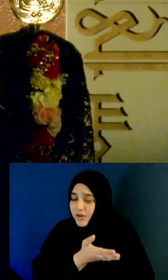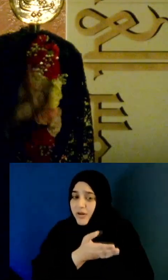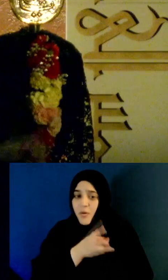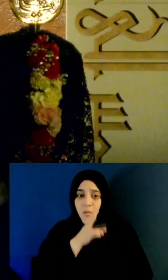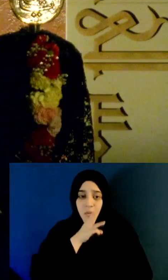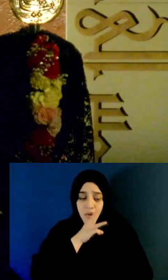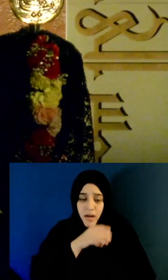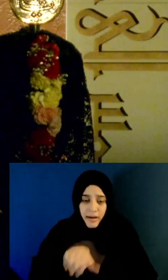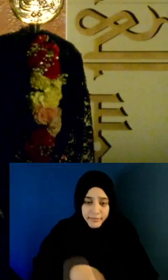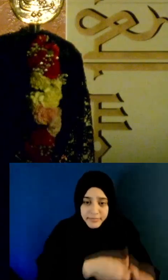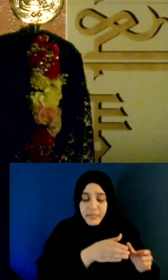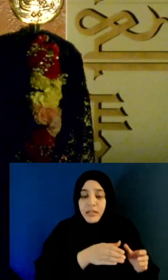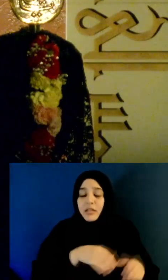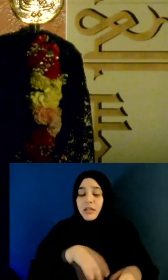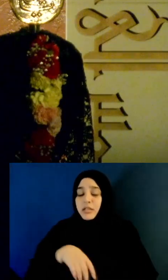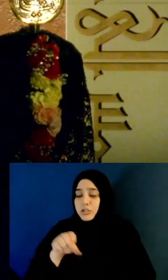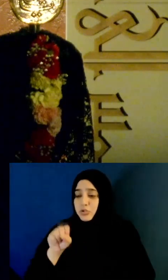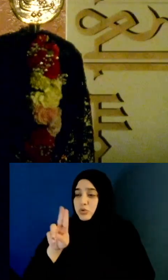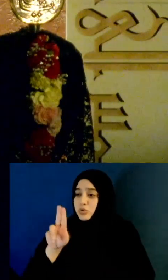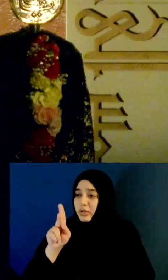Zainab."